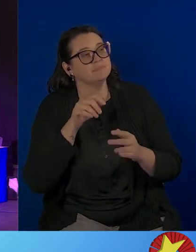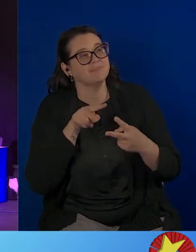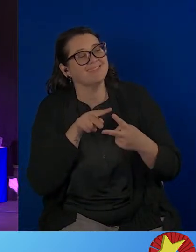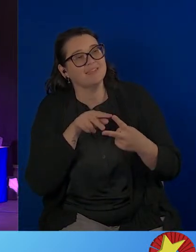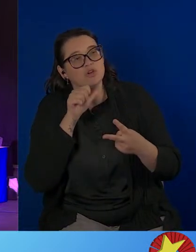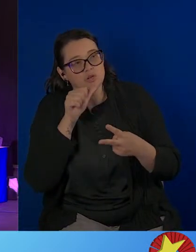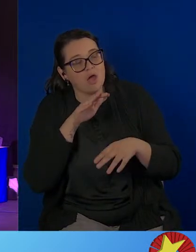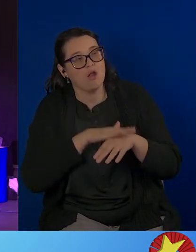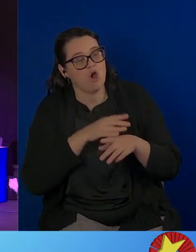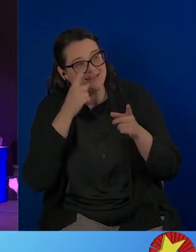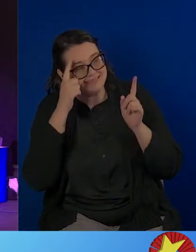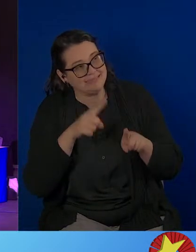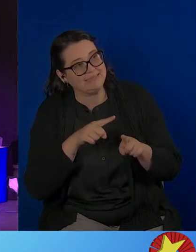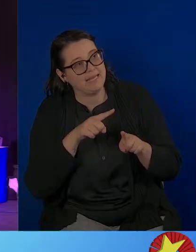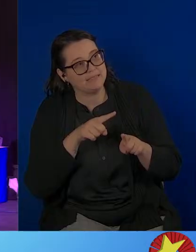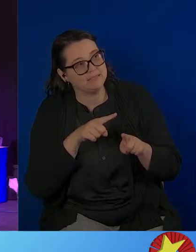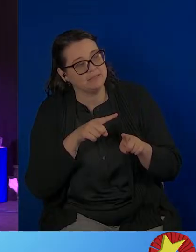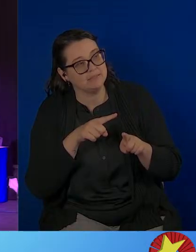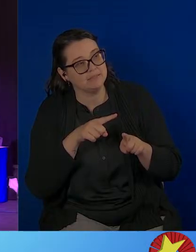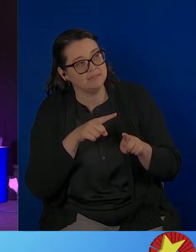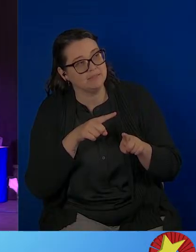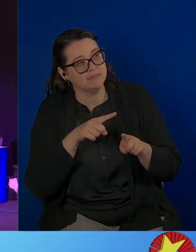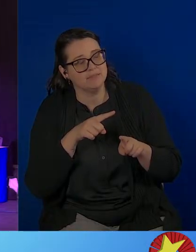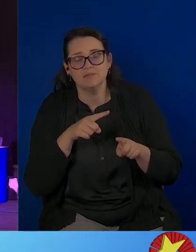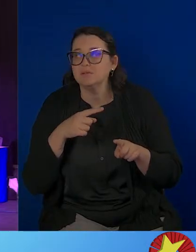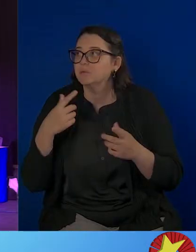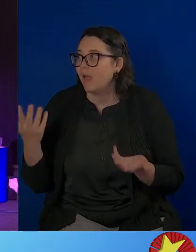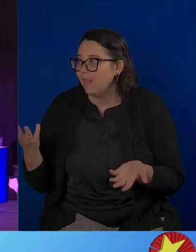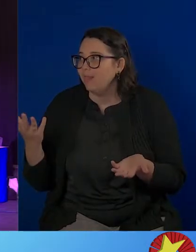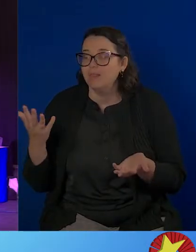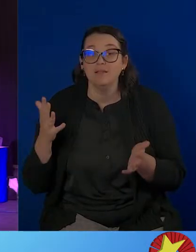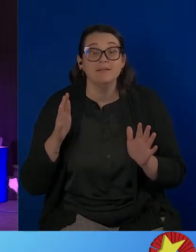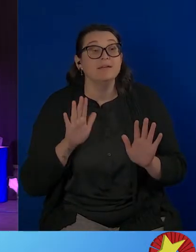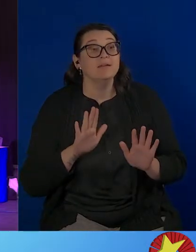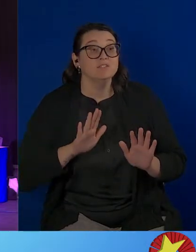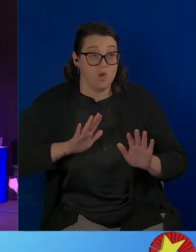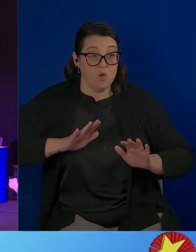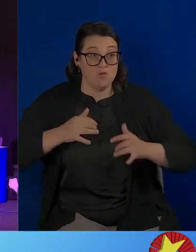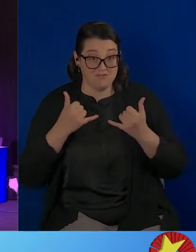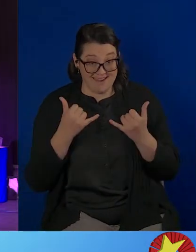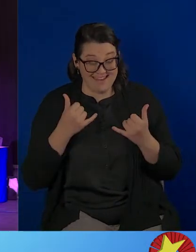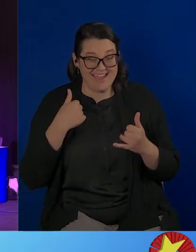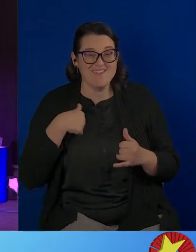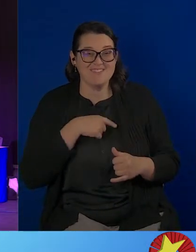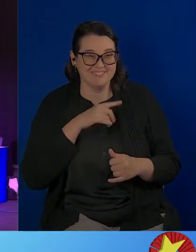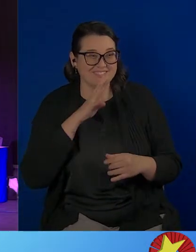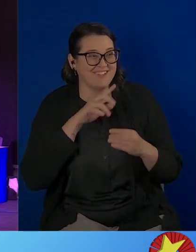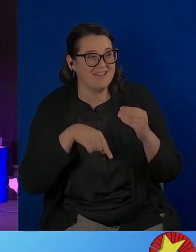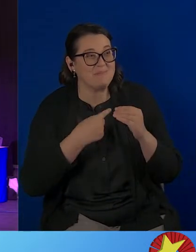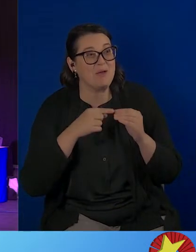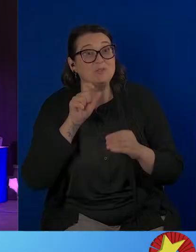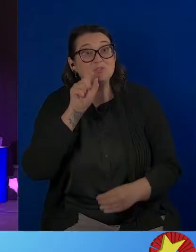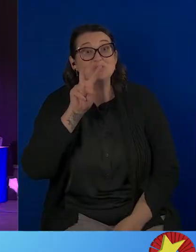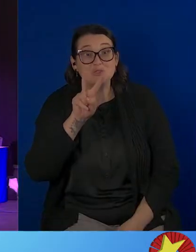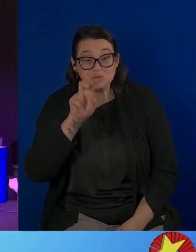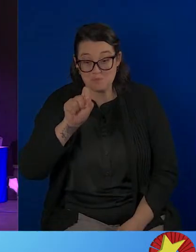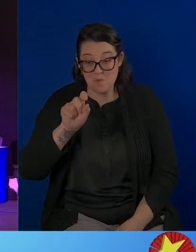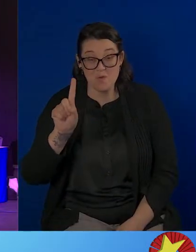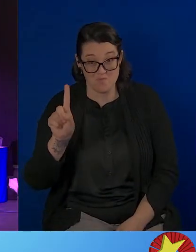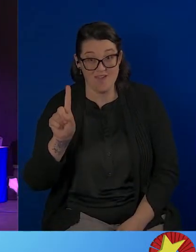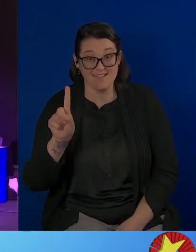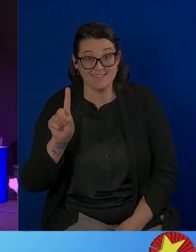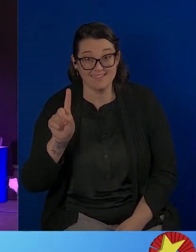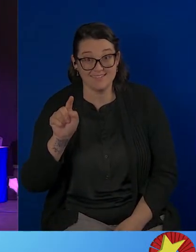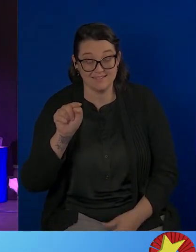action item. well, So we are at 2.1 here, and those